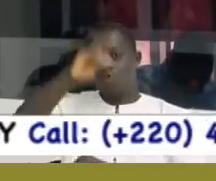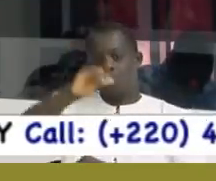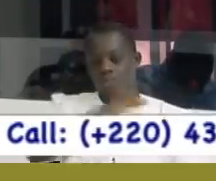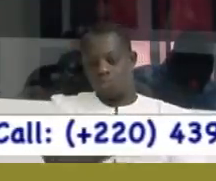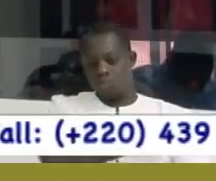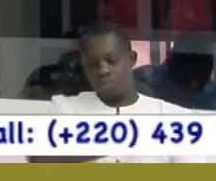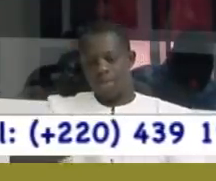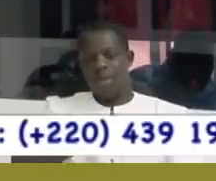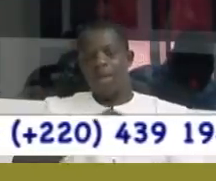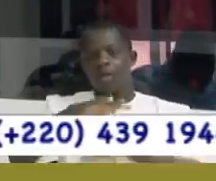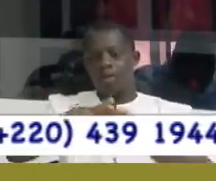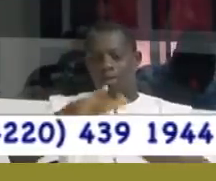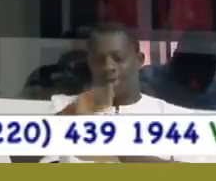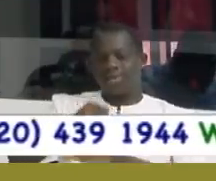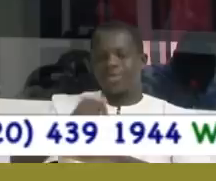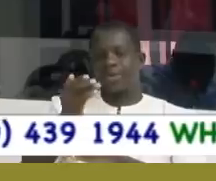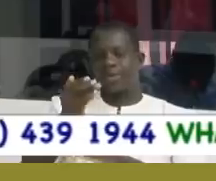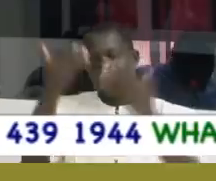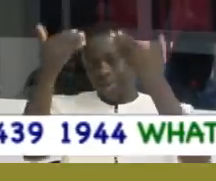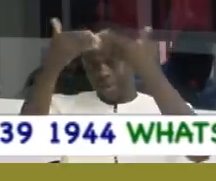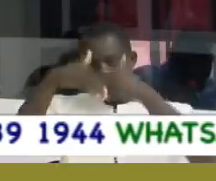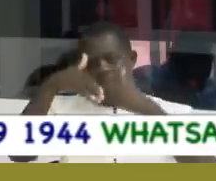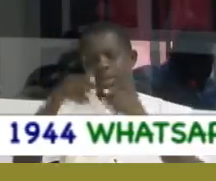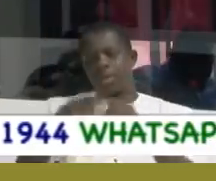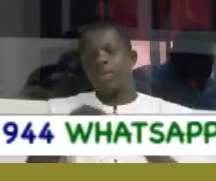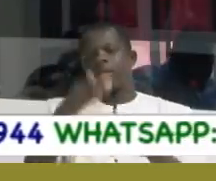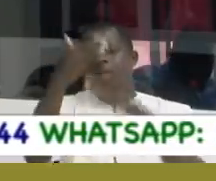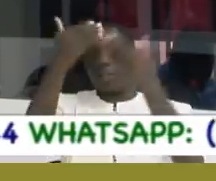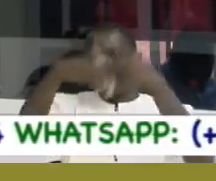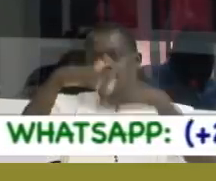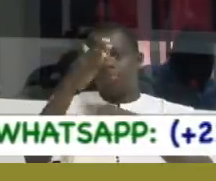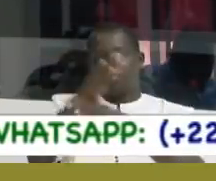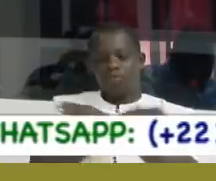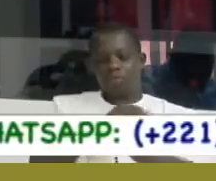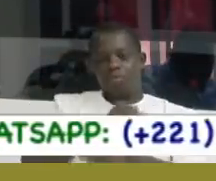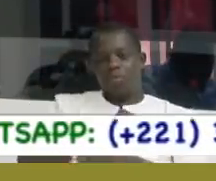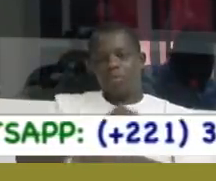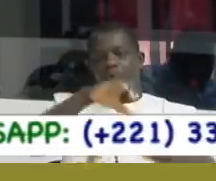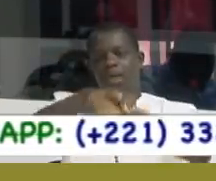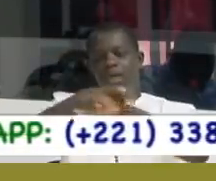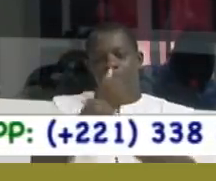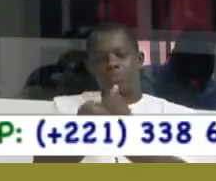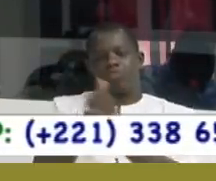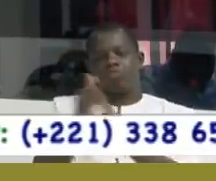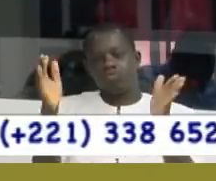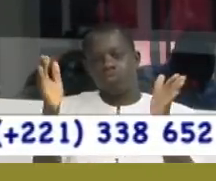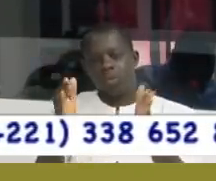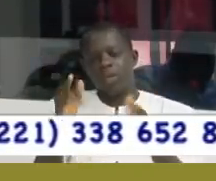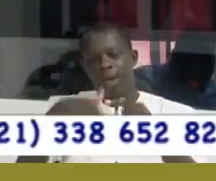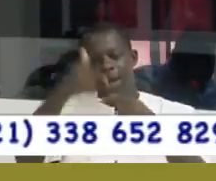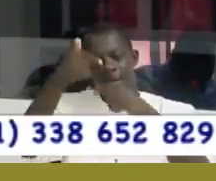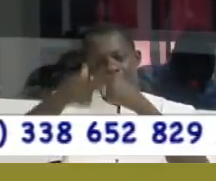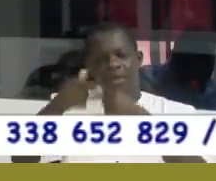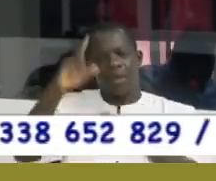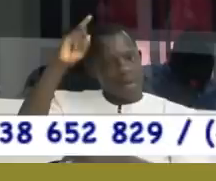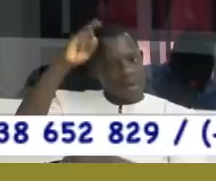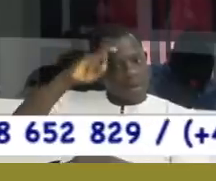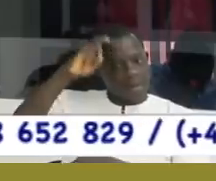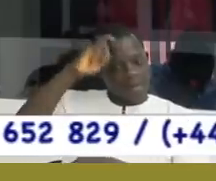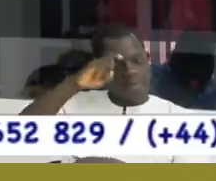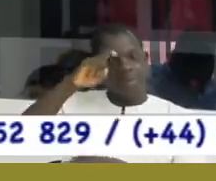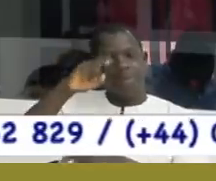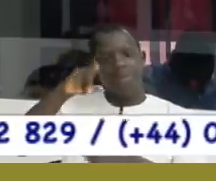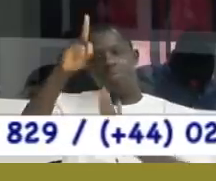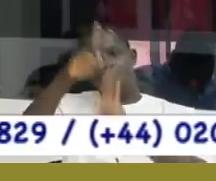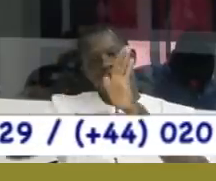particular night. And the night before he was arrested, shortly after the naming ceremony, within